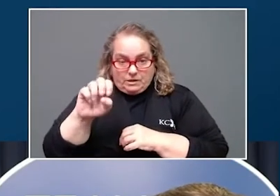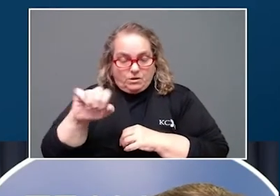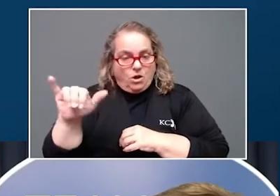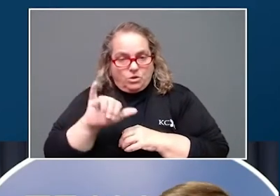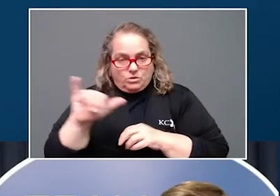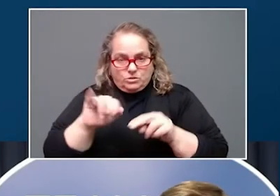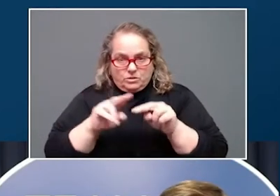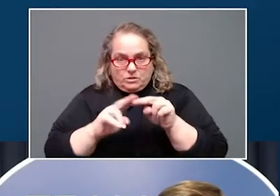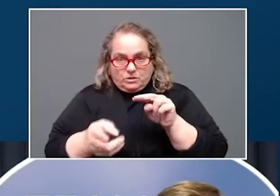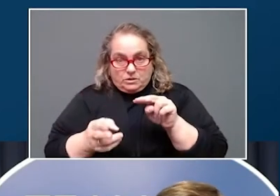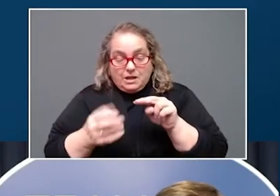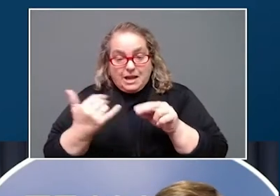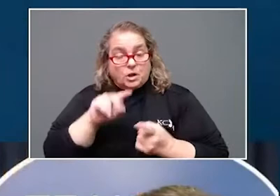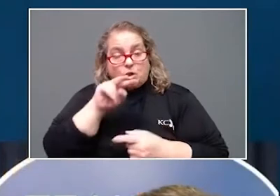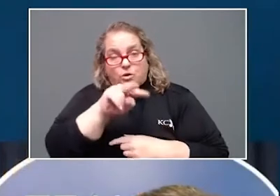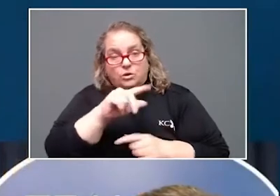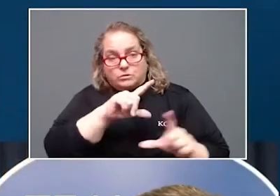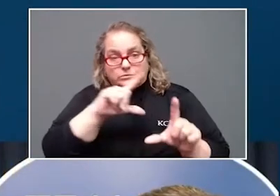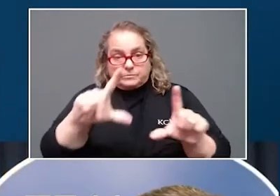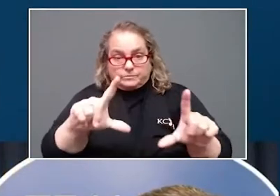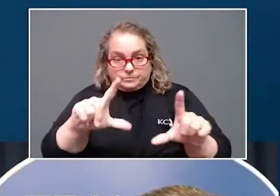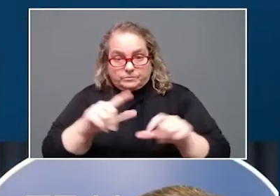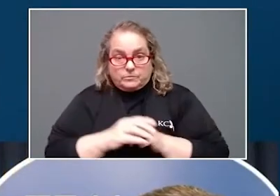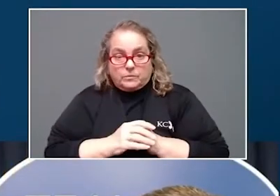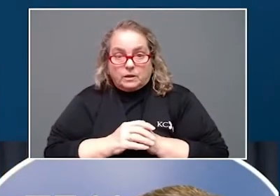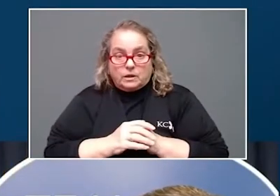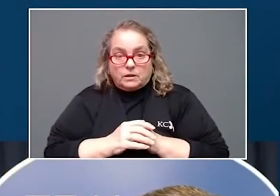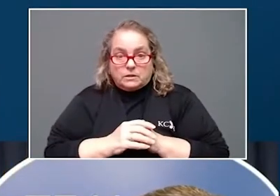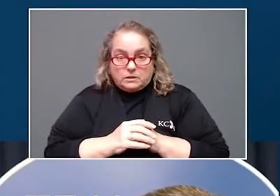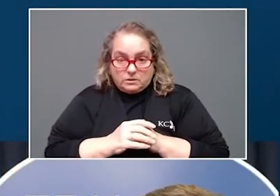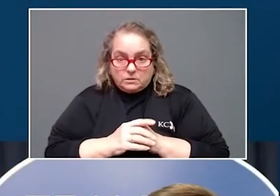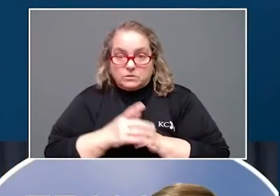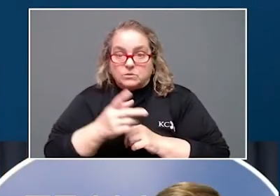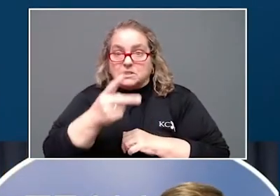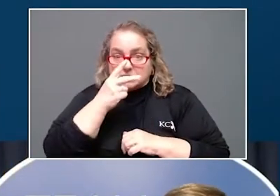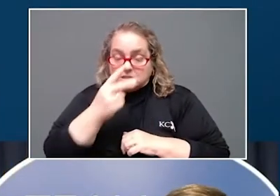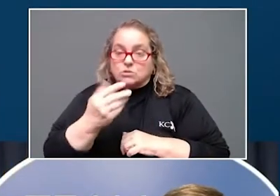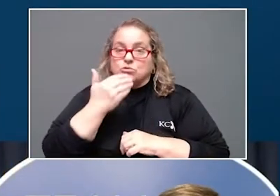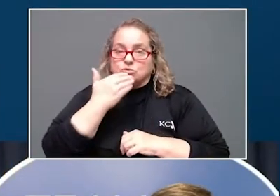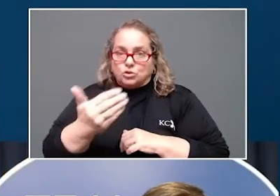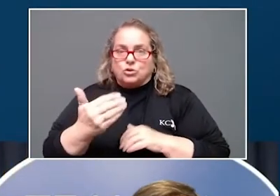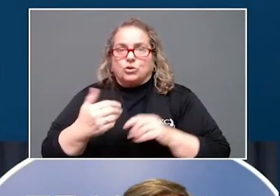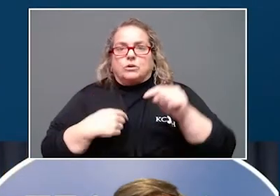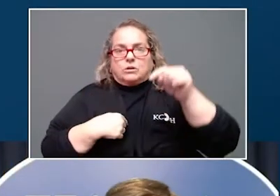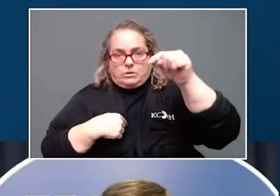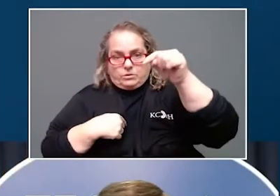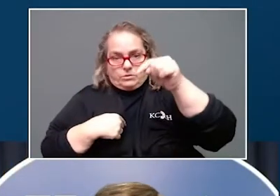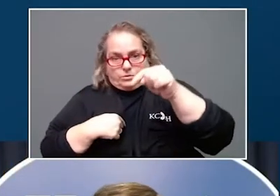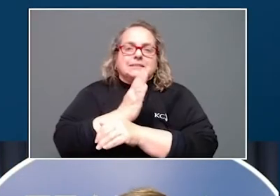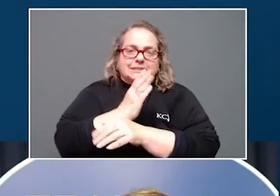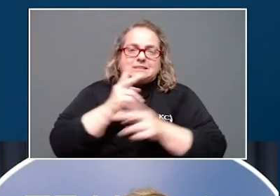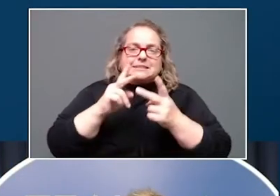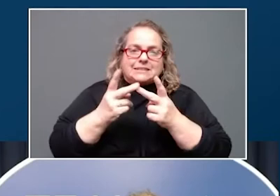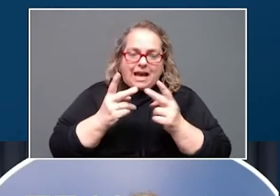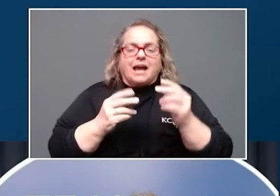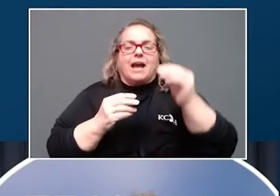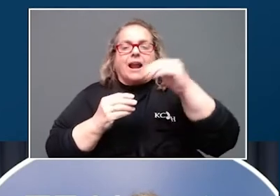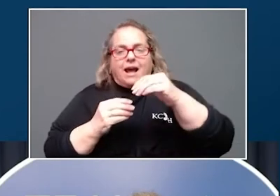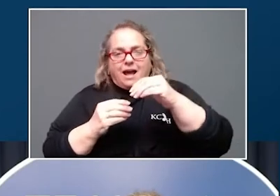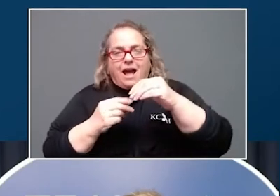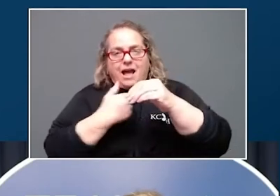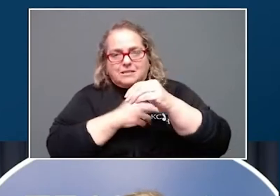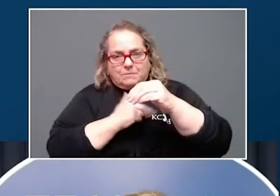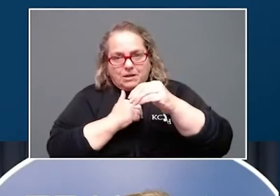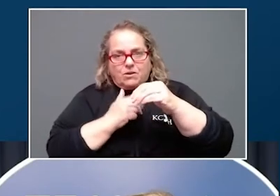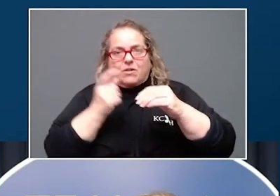cases and the positivity rate. And those drops are also being seen in other areas such as hospitalizations, ICU admissions